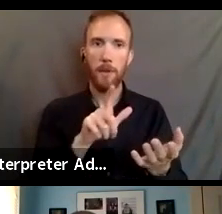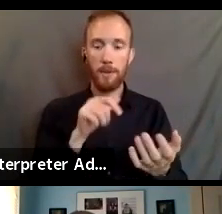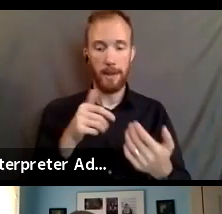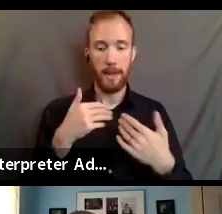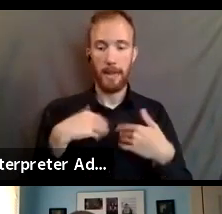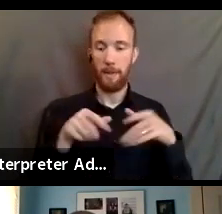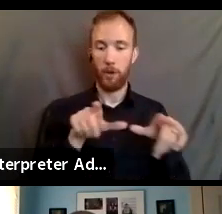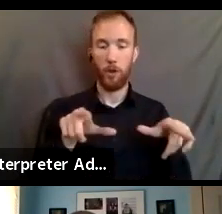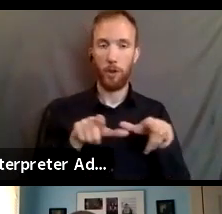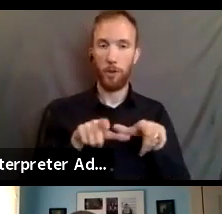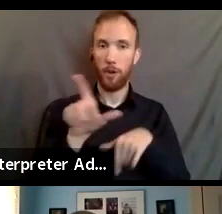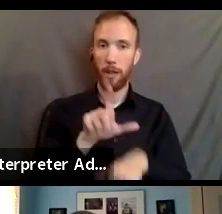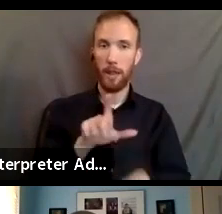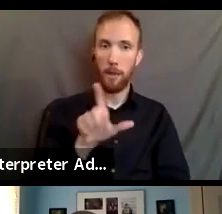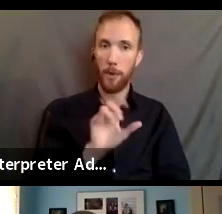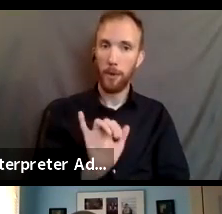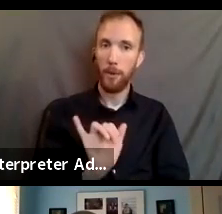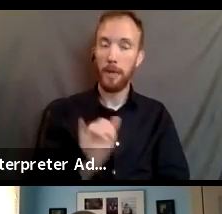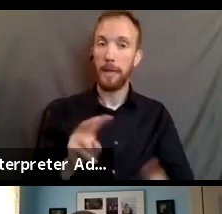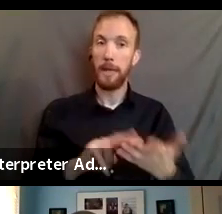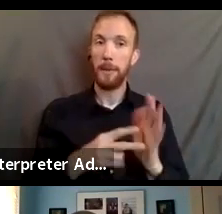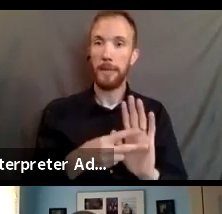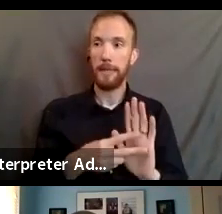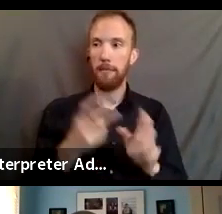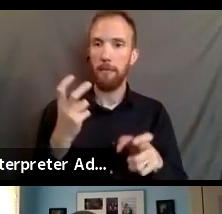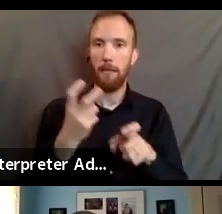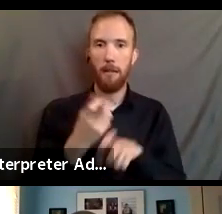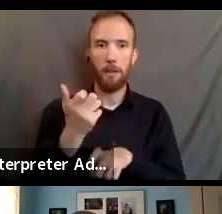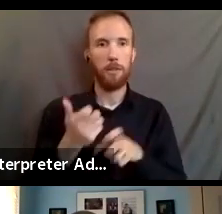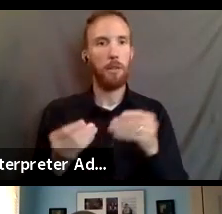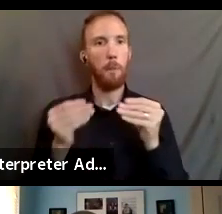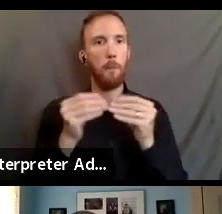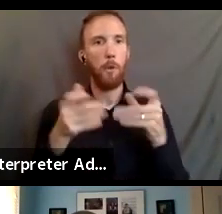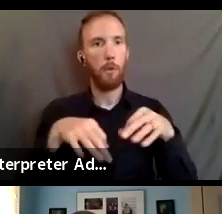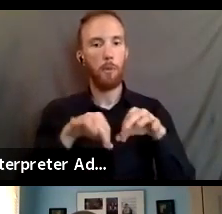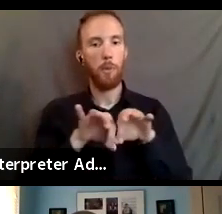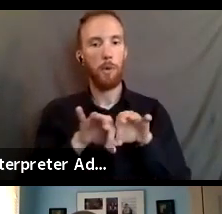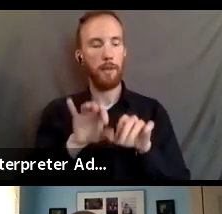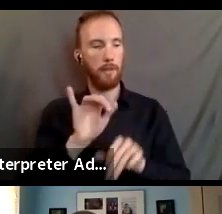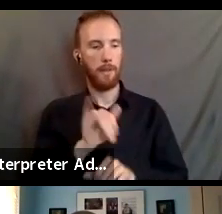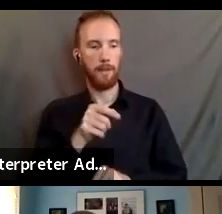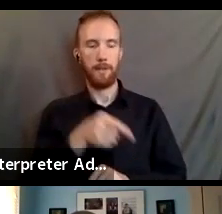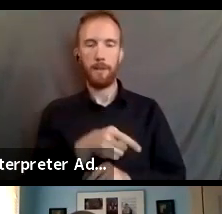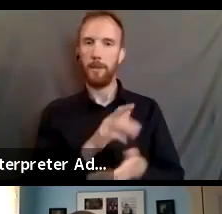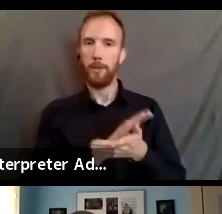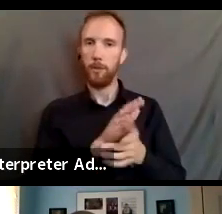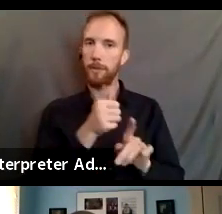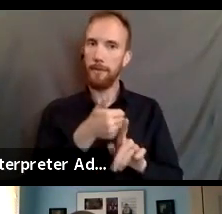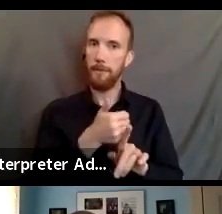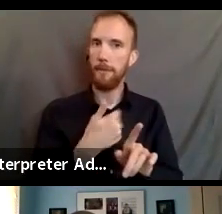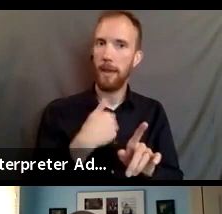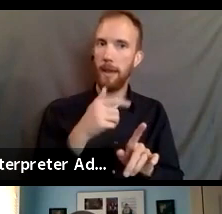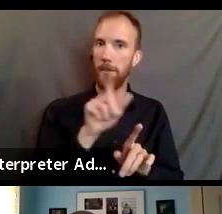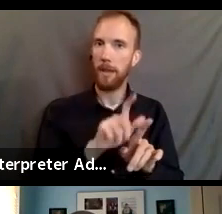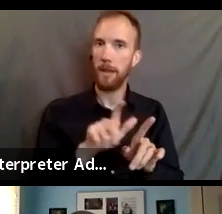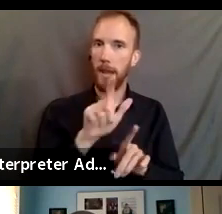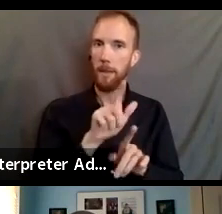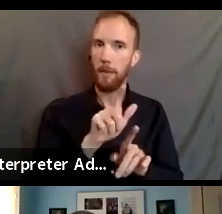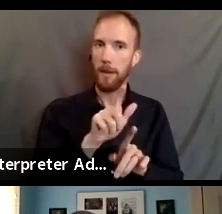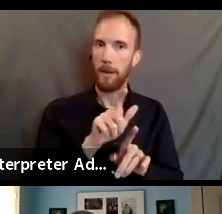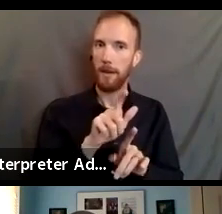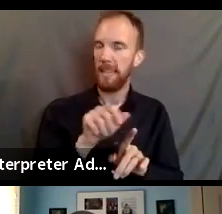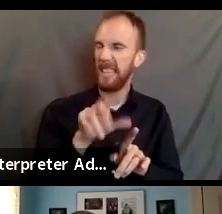neighborhood either so that makes it that much more important that our local school has a library the fire department